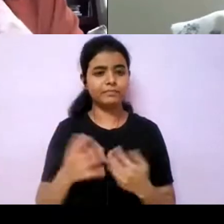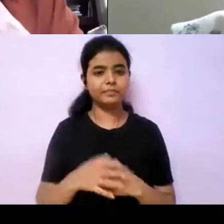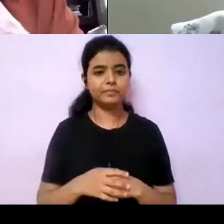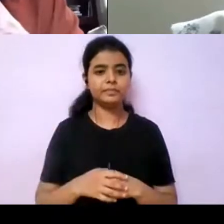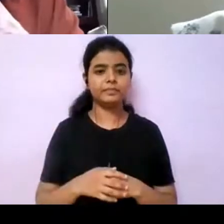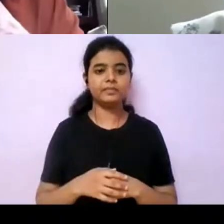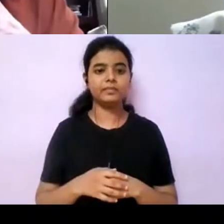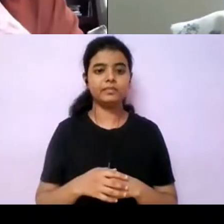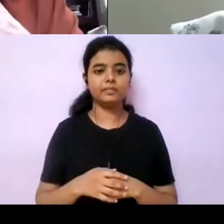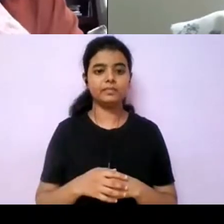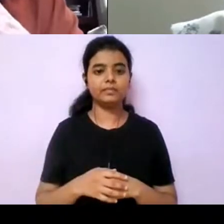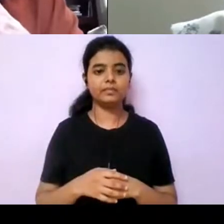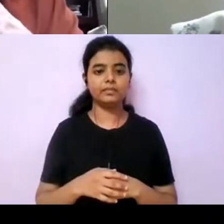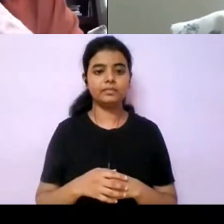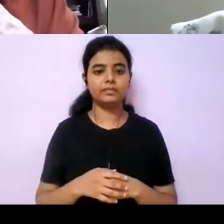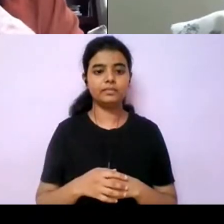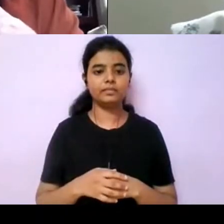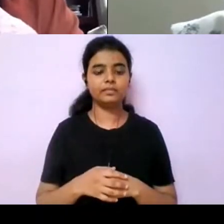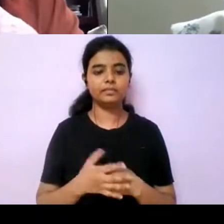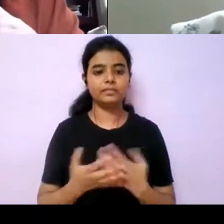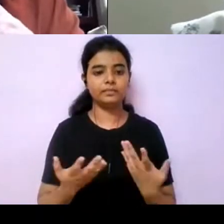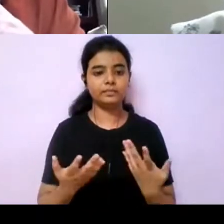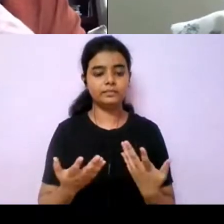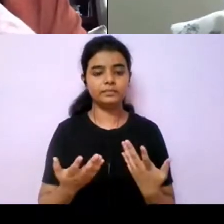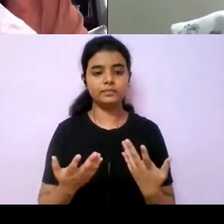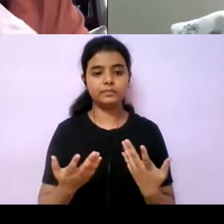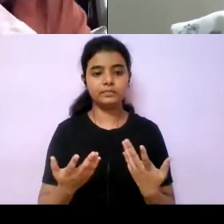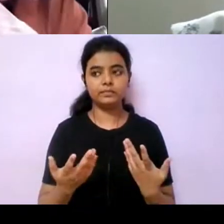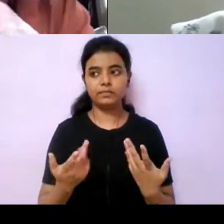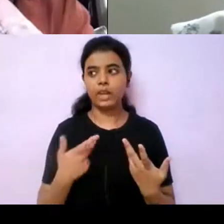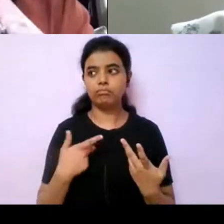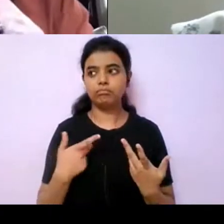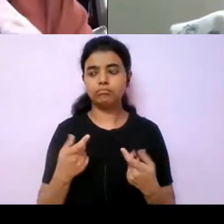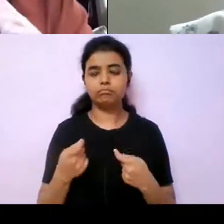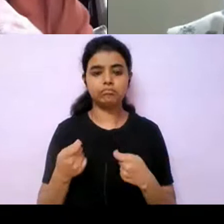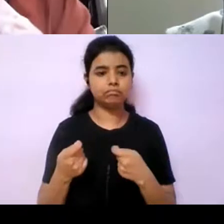I mean, I imagine in some regards,